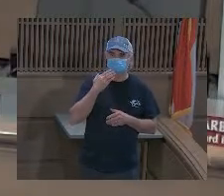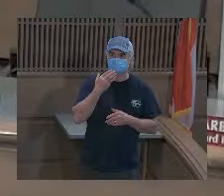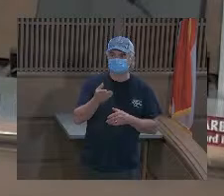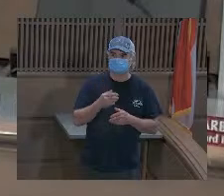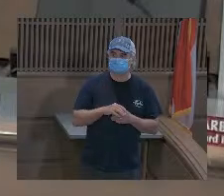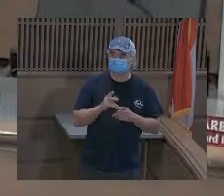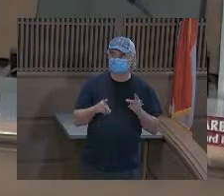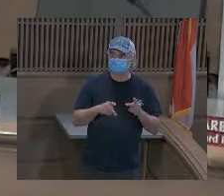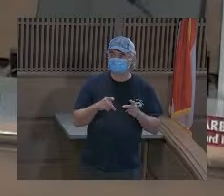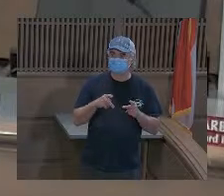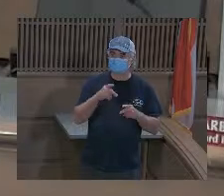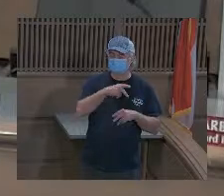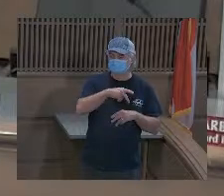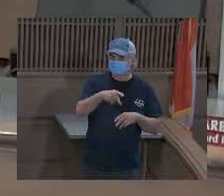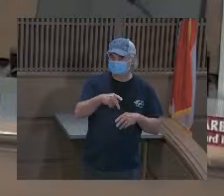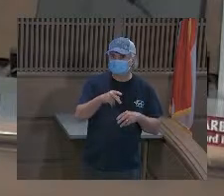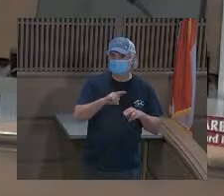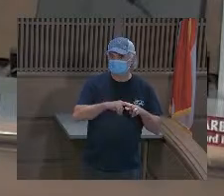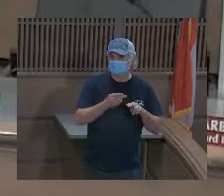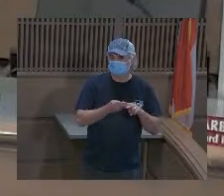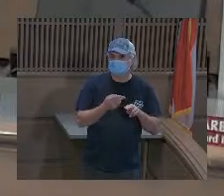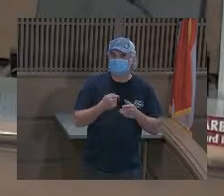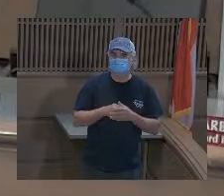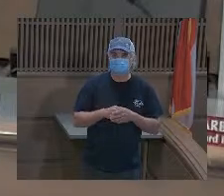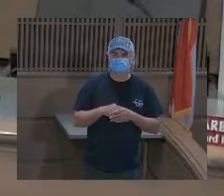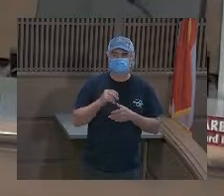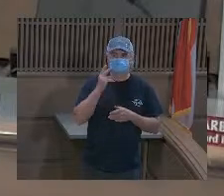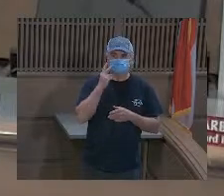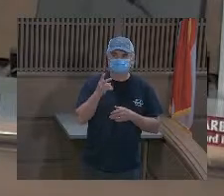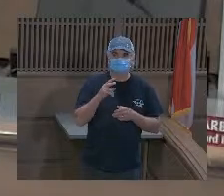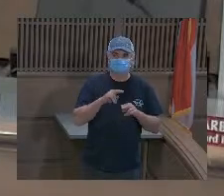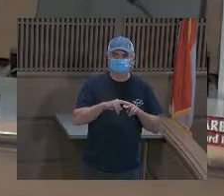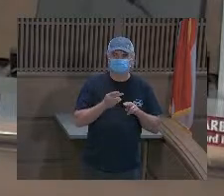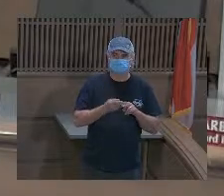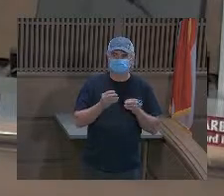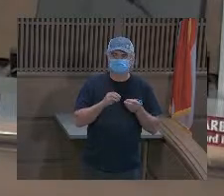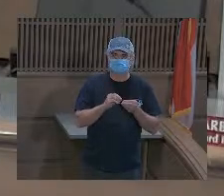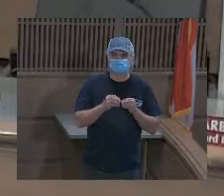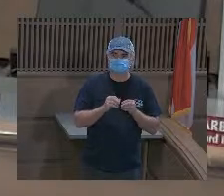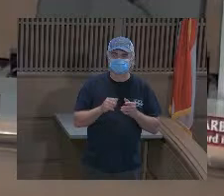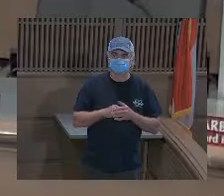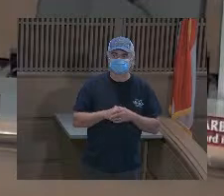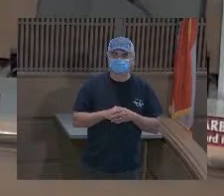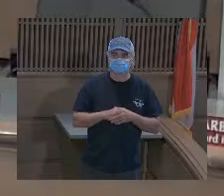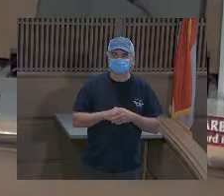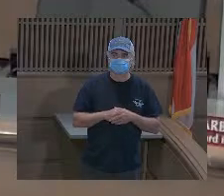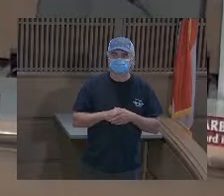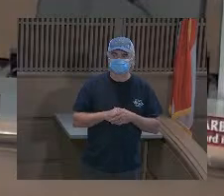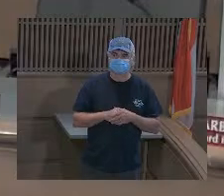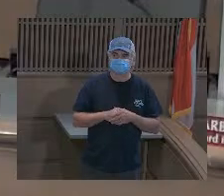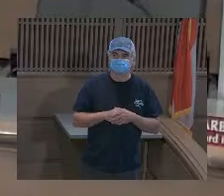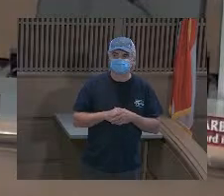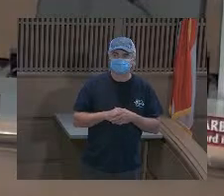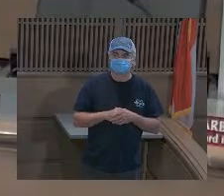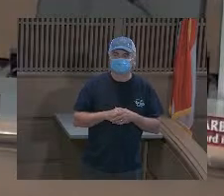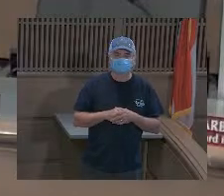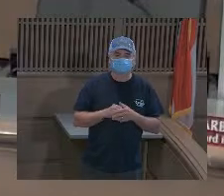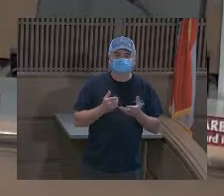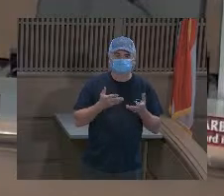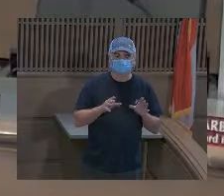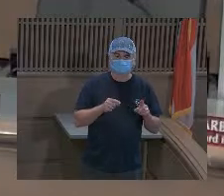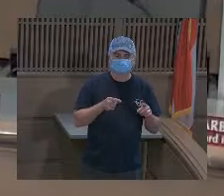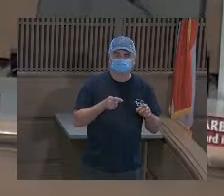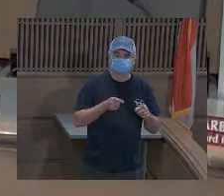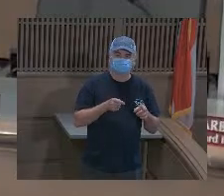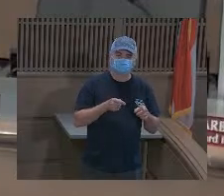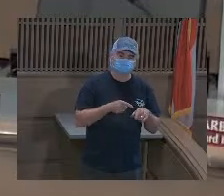at Phoebe Putney. We'll see the hospital statistics, and I hope I don't step on Dr. Hudson's toes here, but